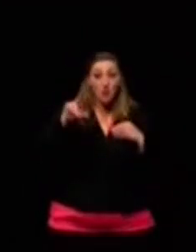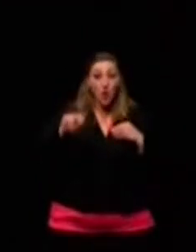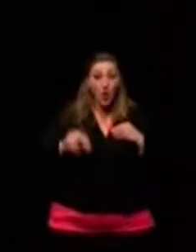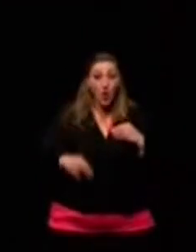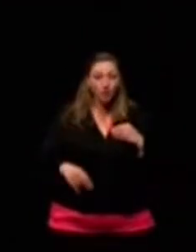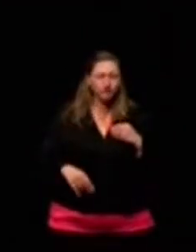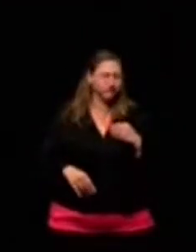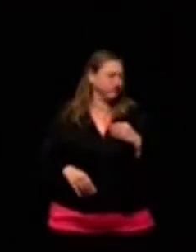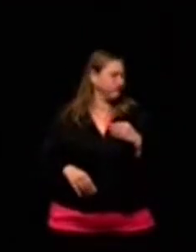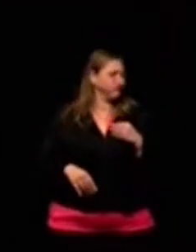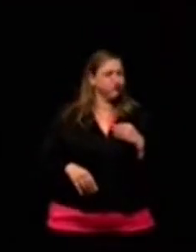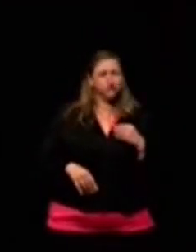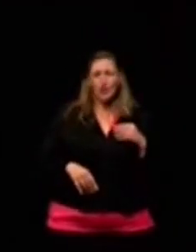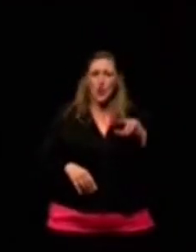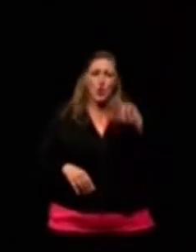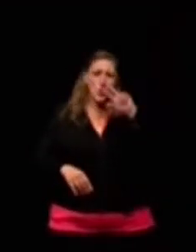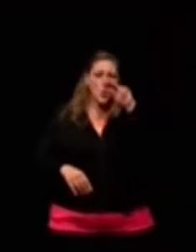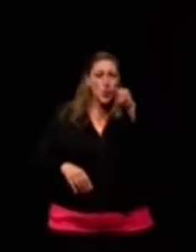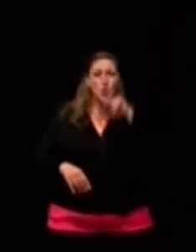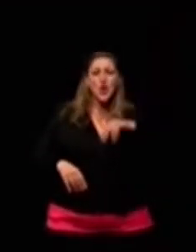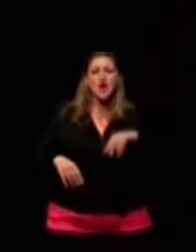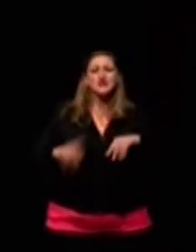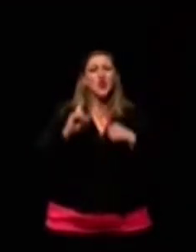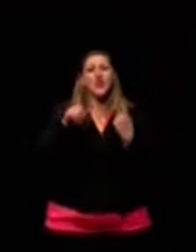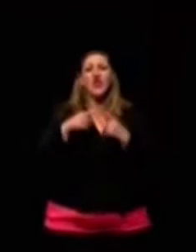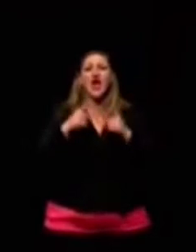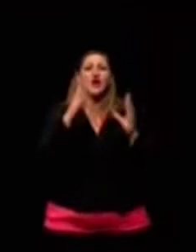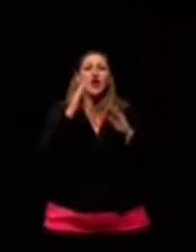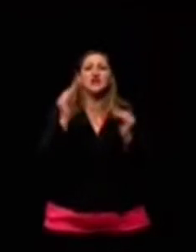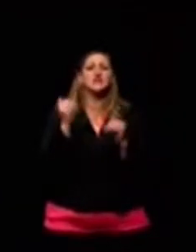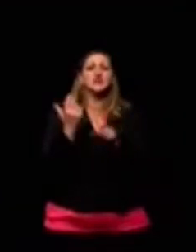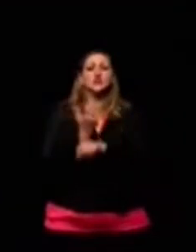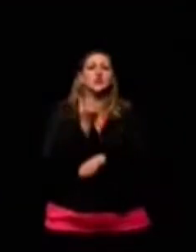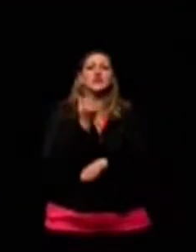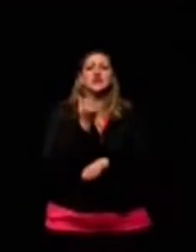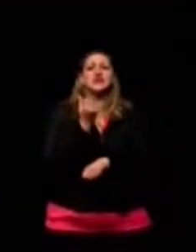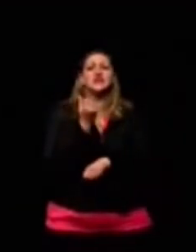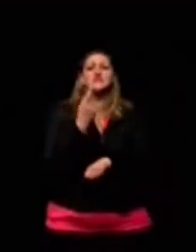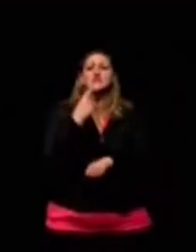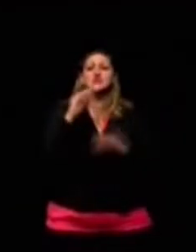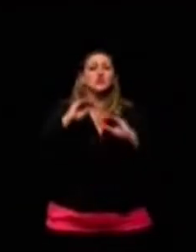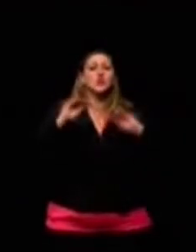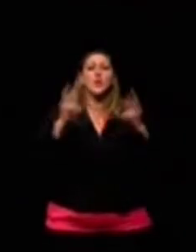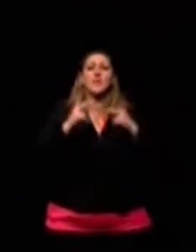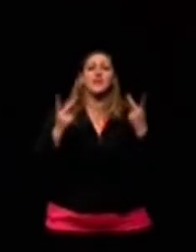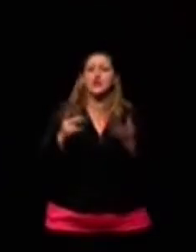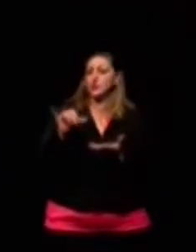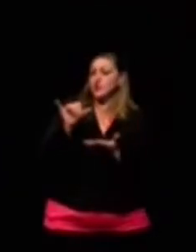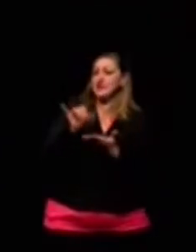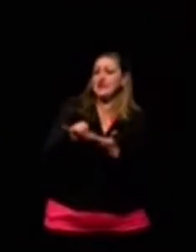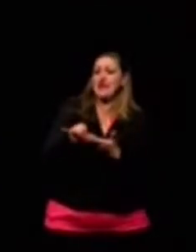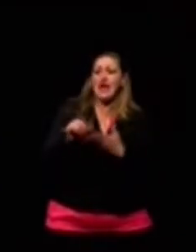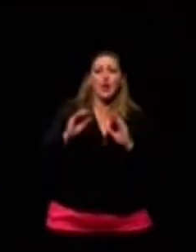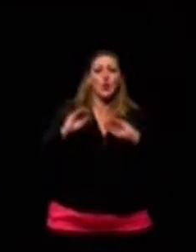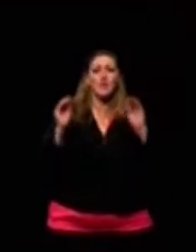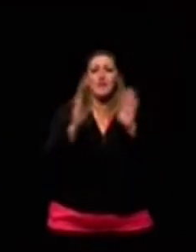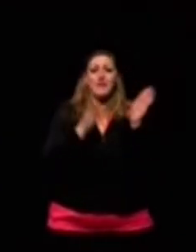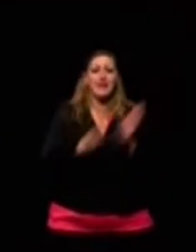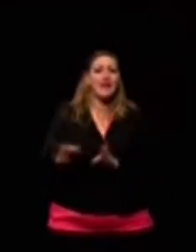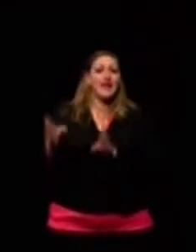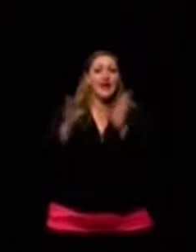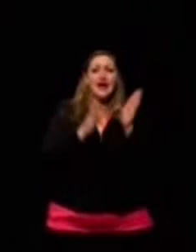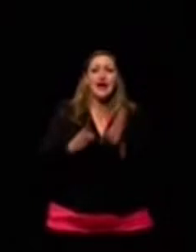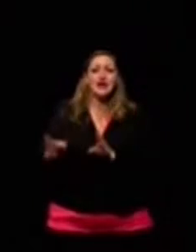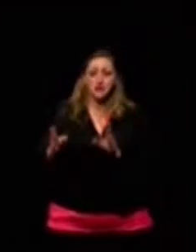an answer. And then after her unexpected win, she had no place to stay. No one had made any plans, so